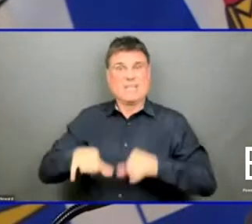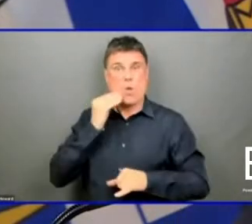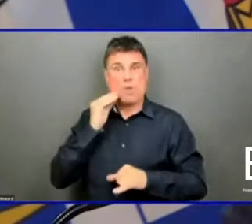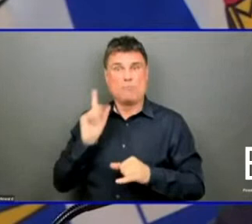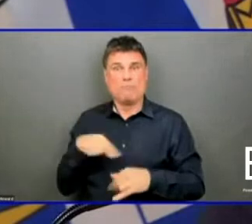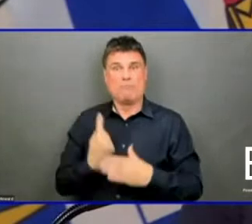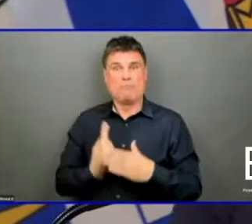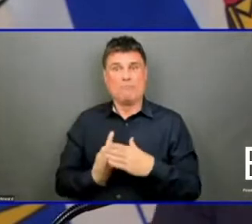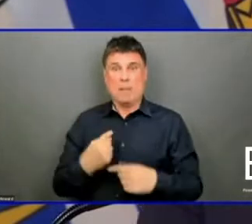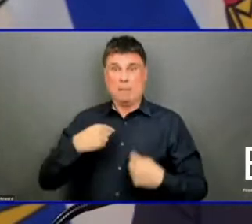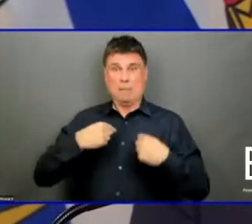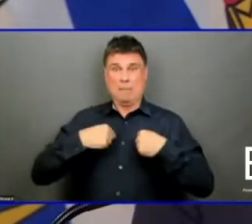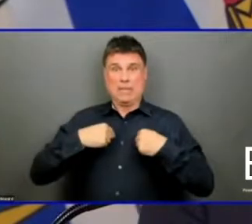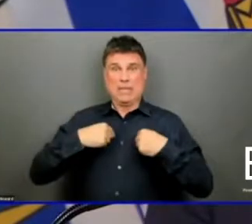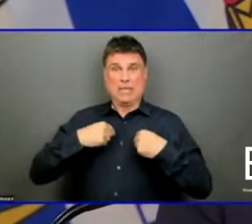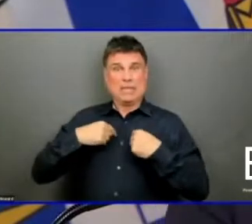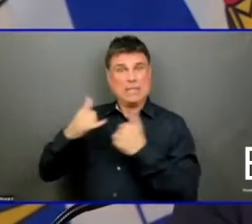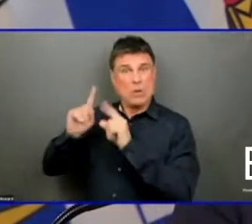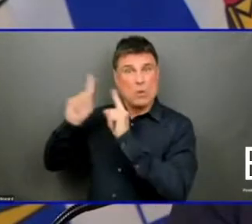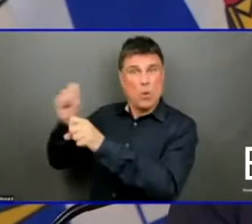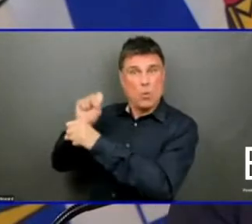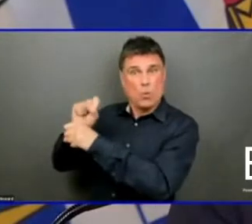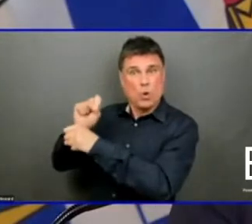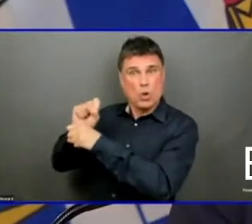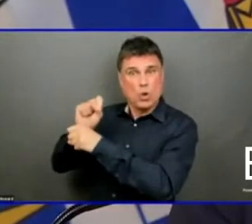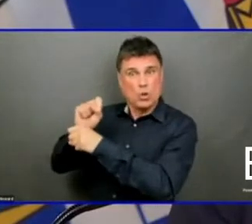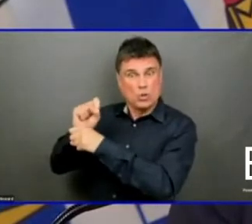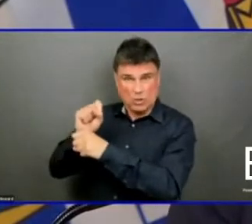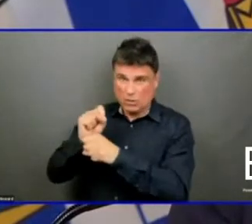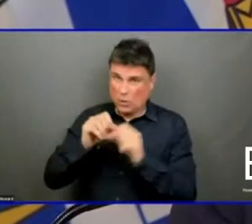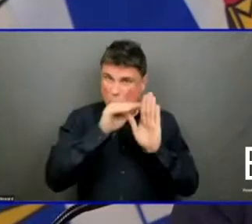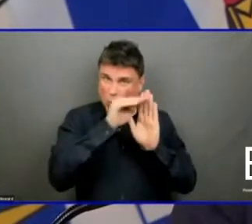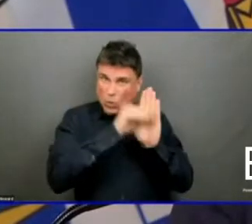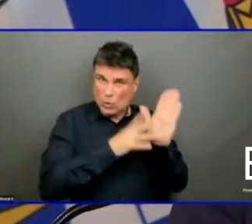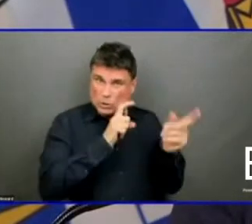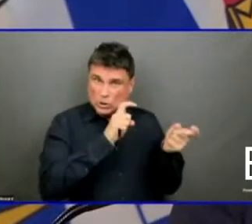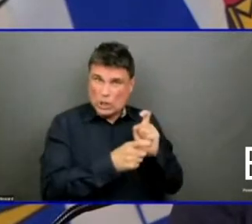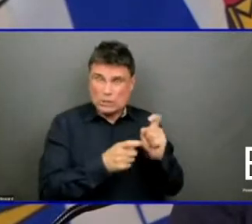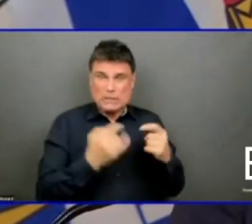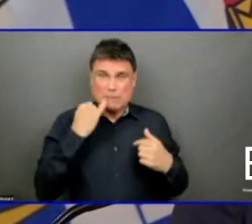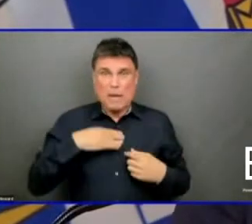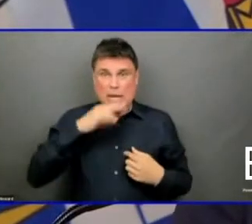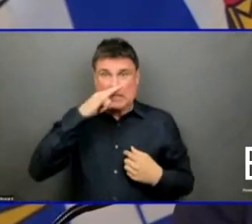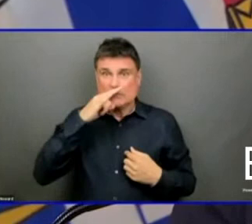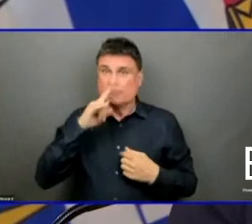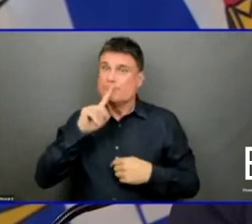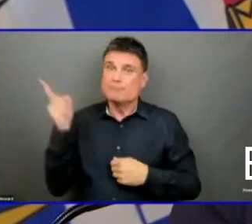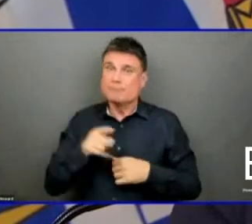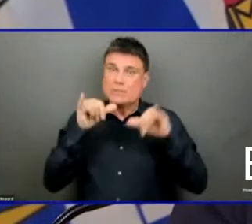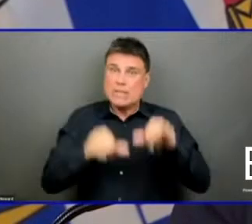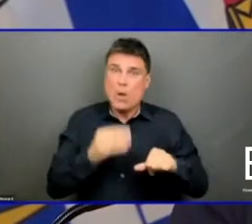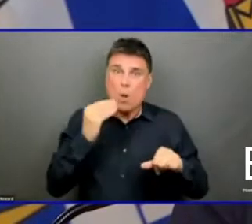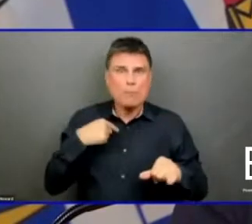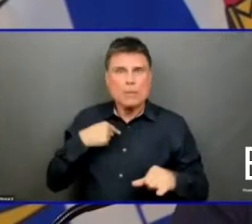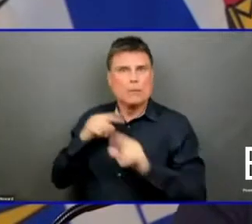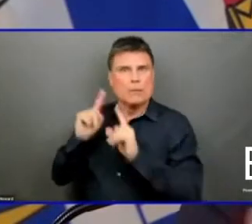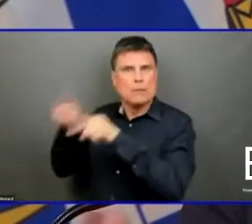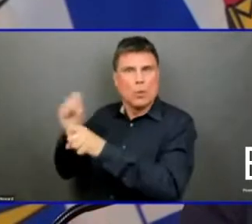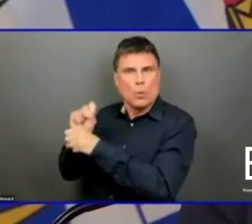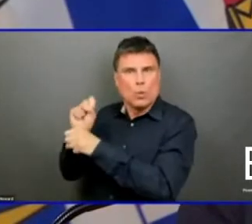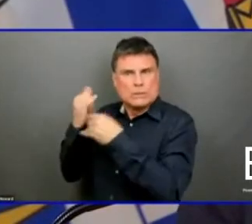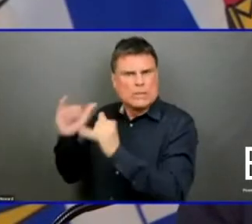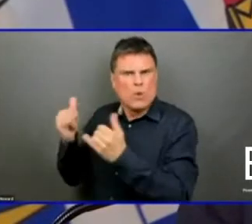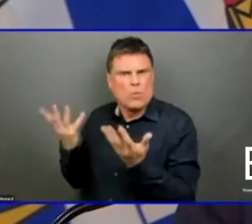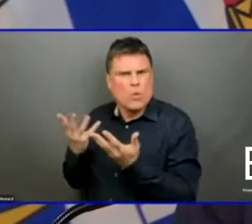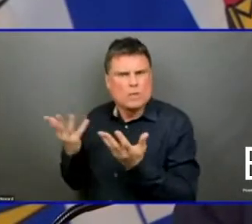answer your second question first. Yeah, we have had a lower tolerance for if somebody in the family is ill, because we're